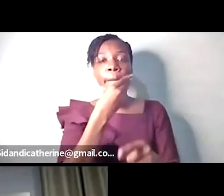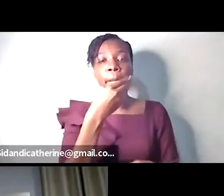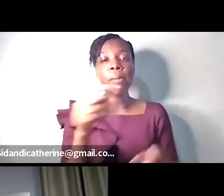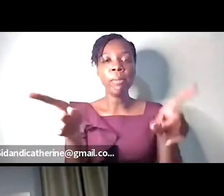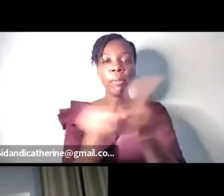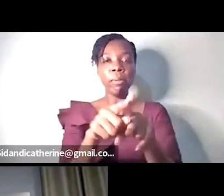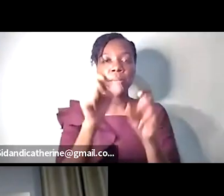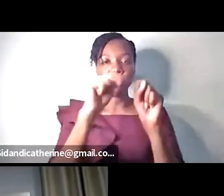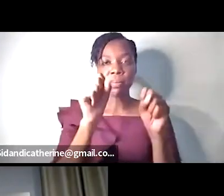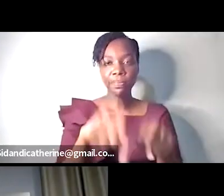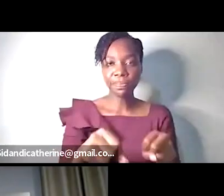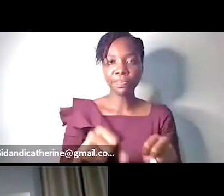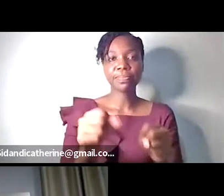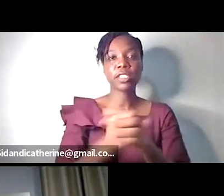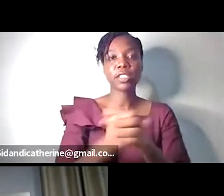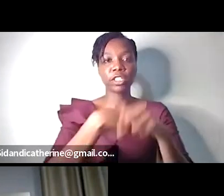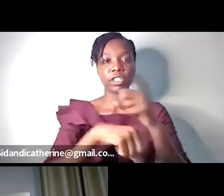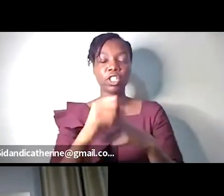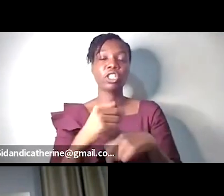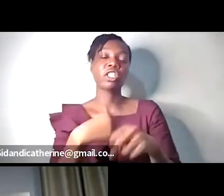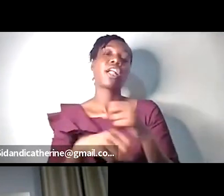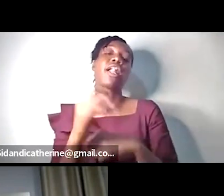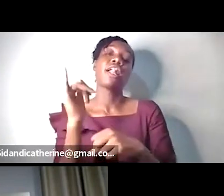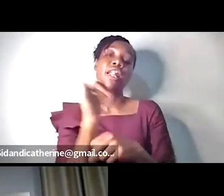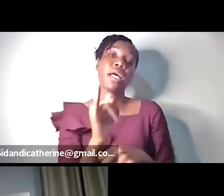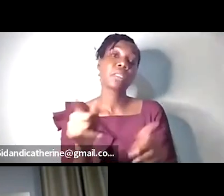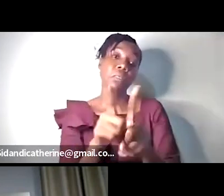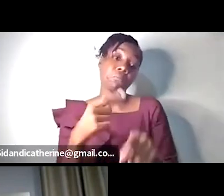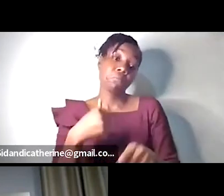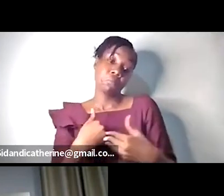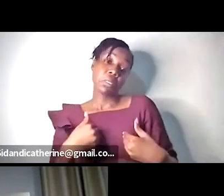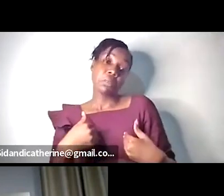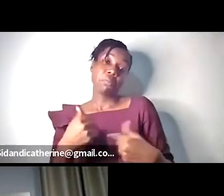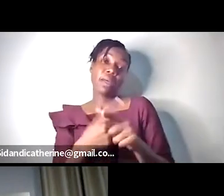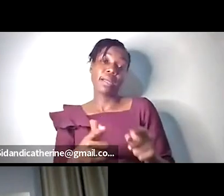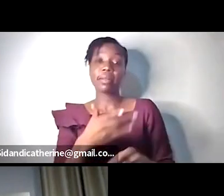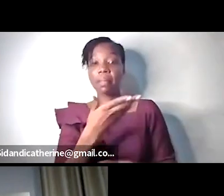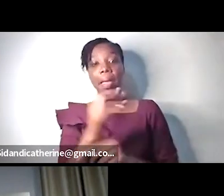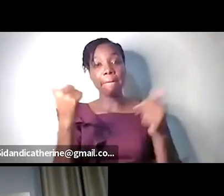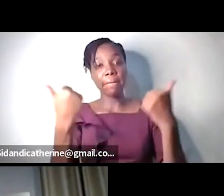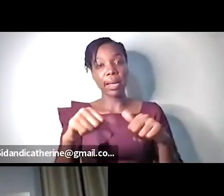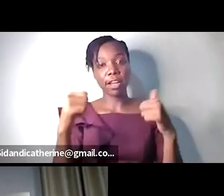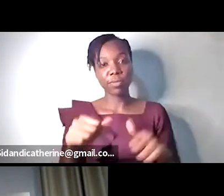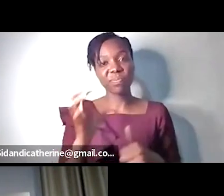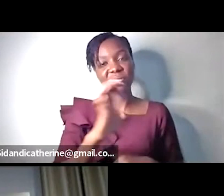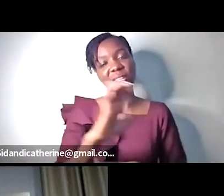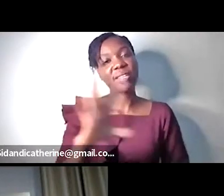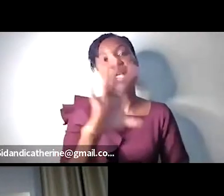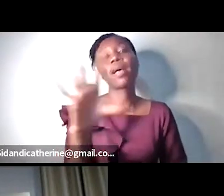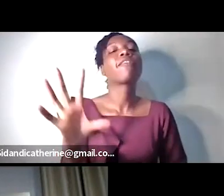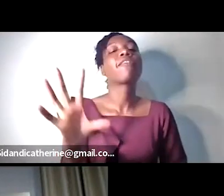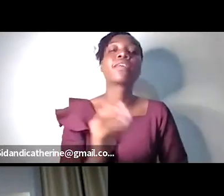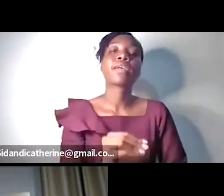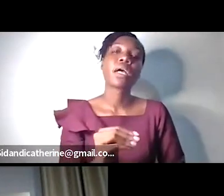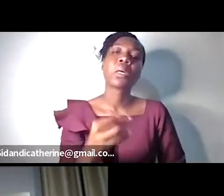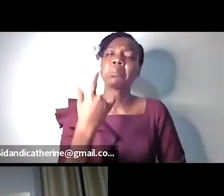same activity as me, but it is not yet there. In East Africa, maybe, who knows,